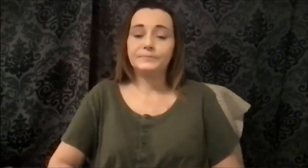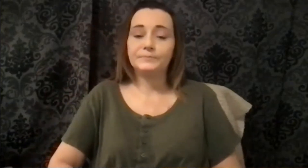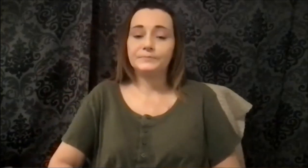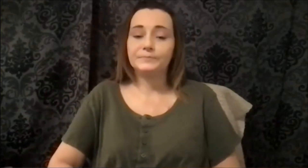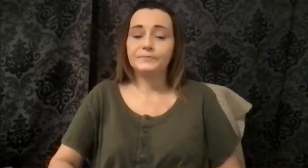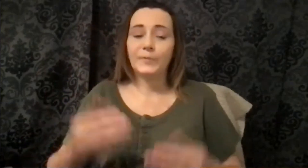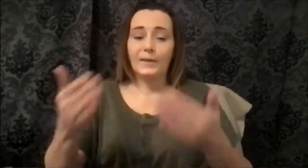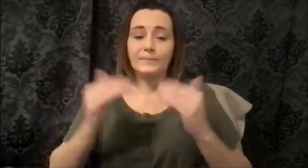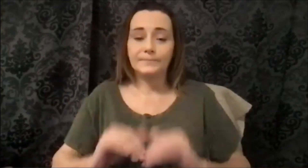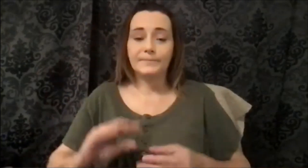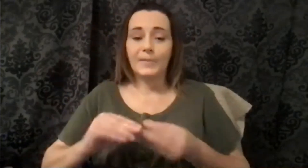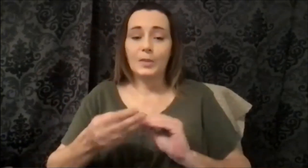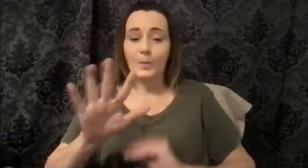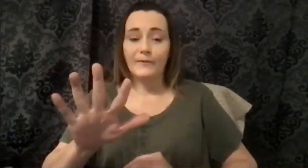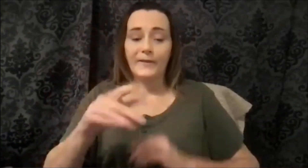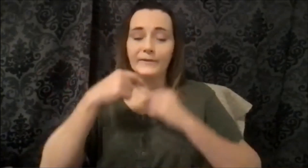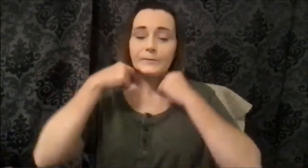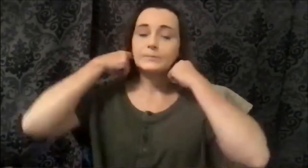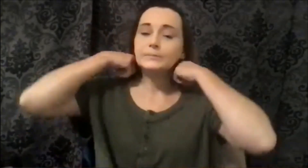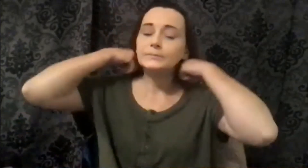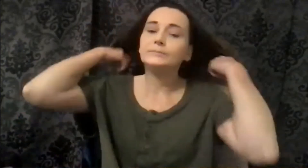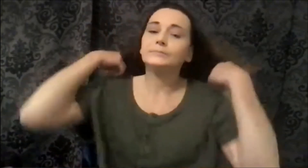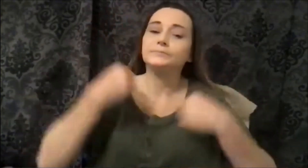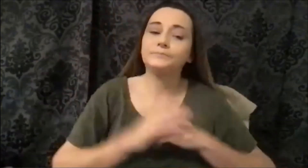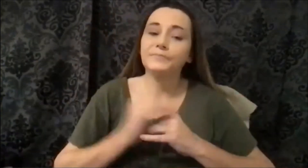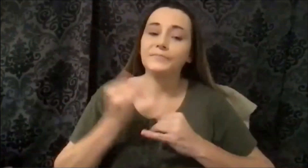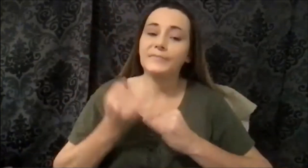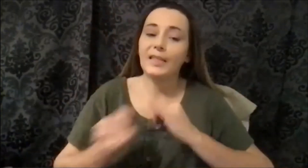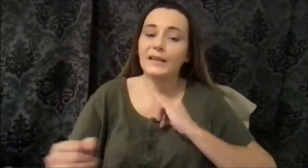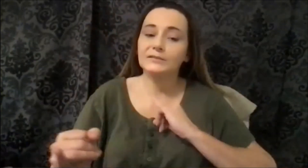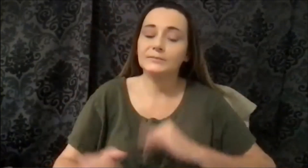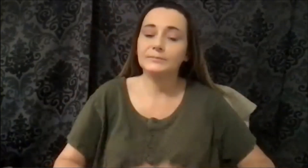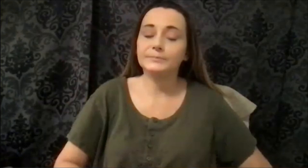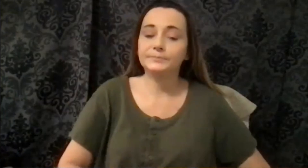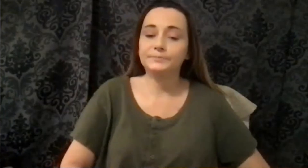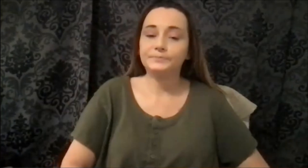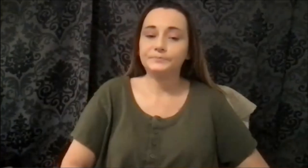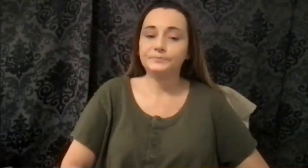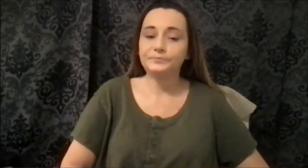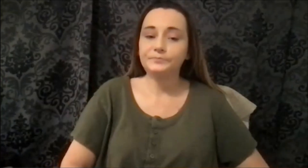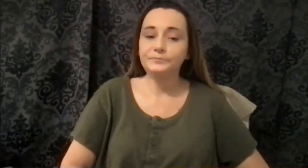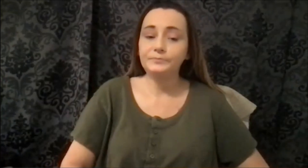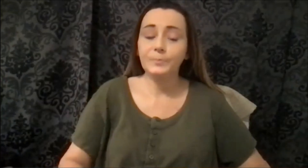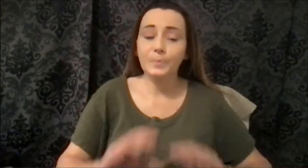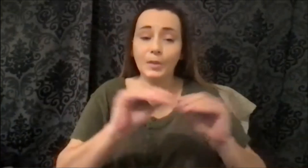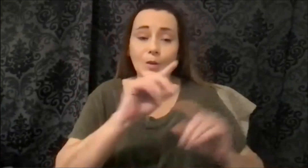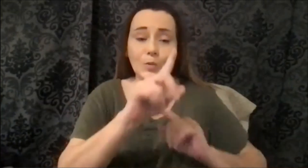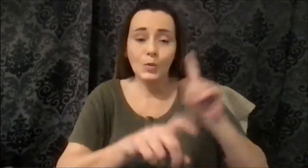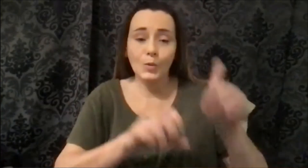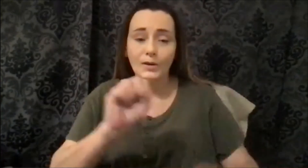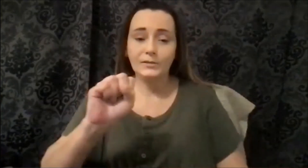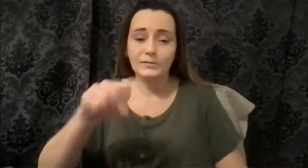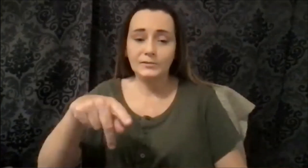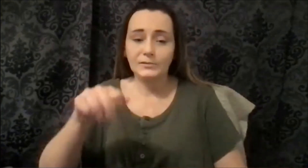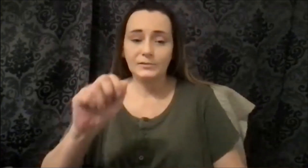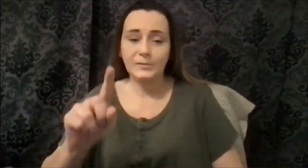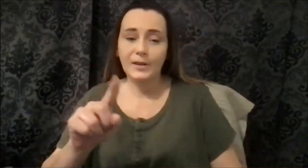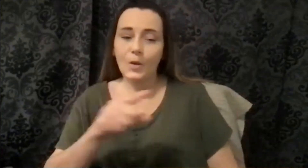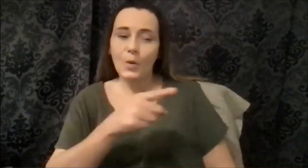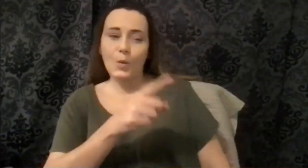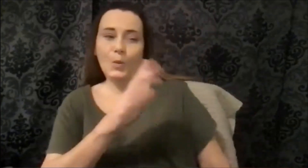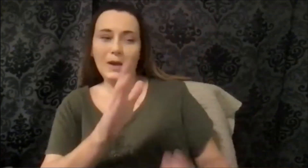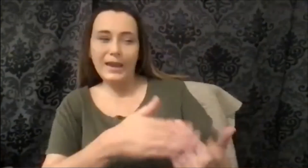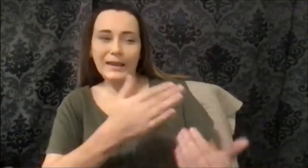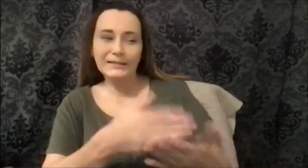to number 5, last item. The budget. No questions on SPAD. You got away easy. What the